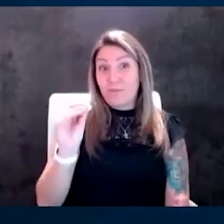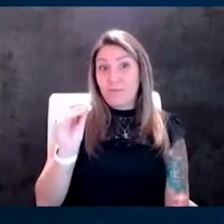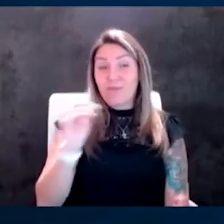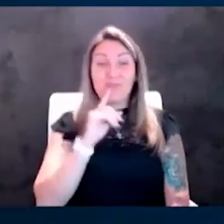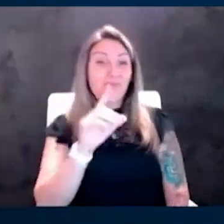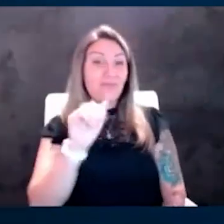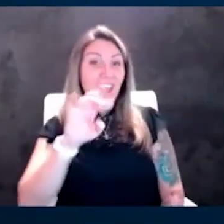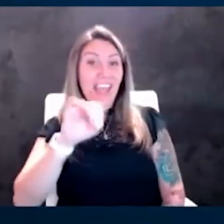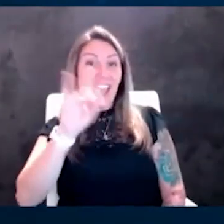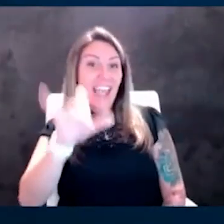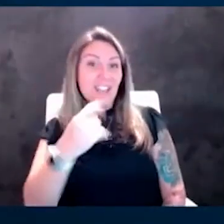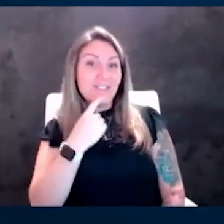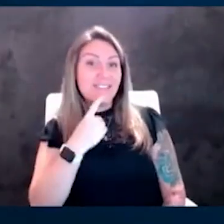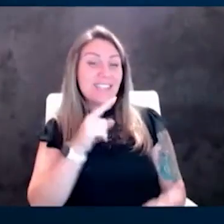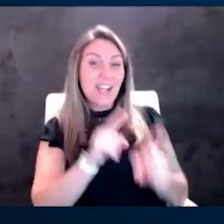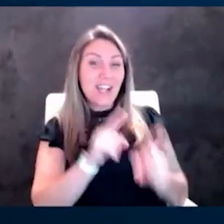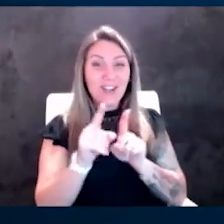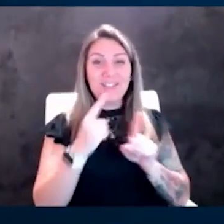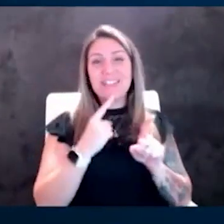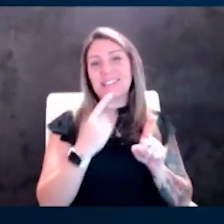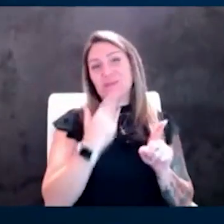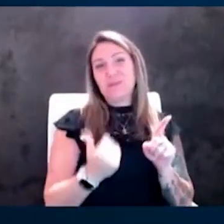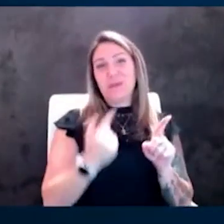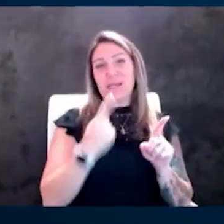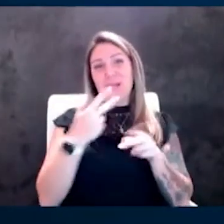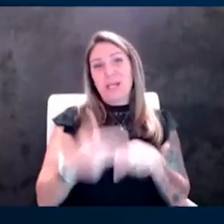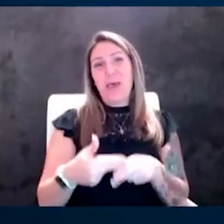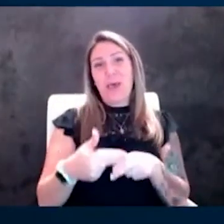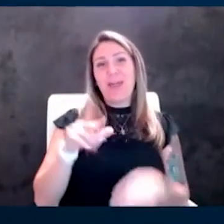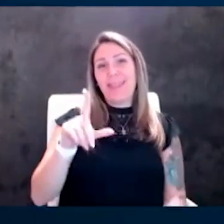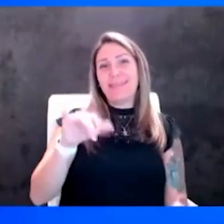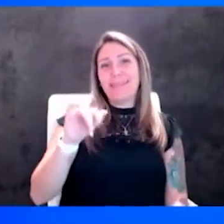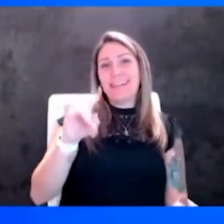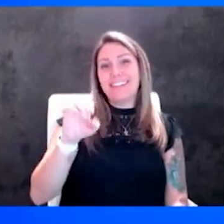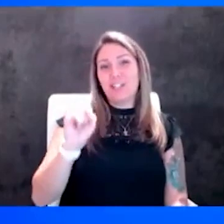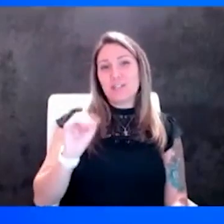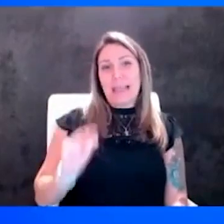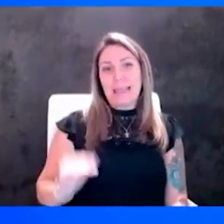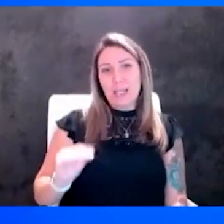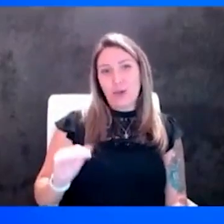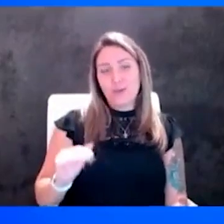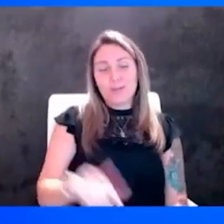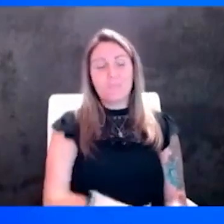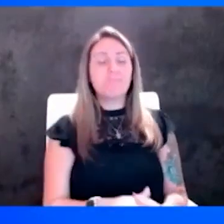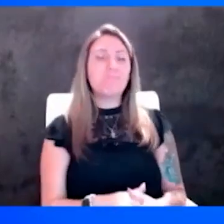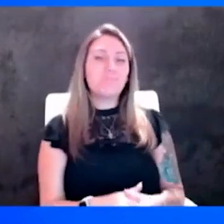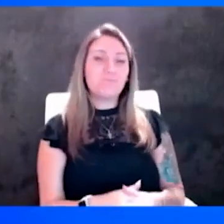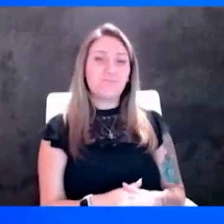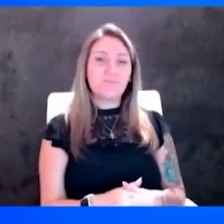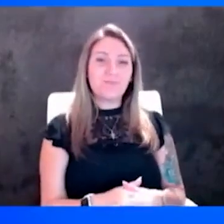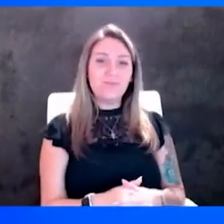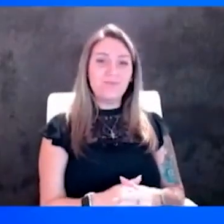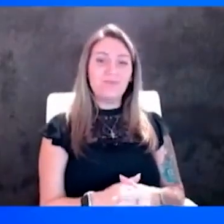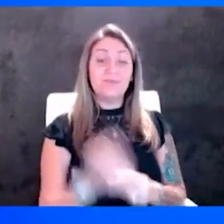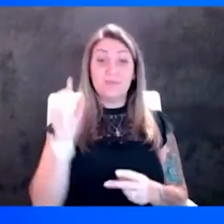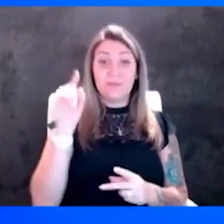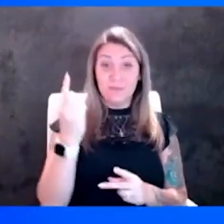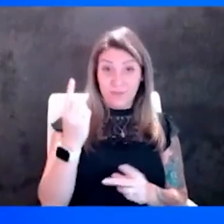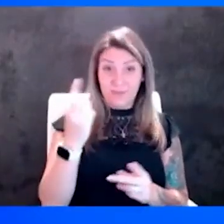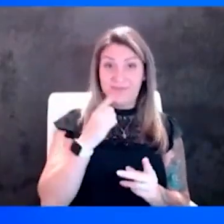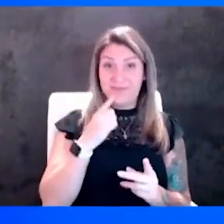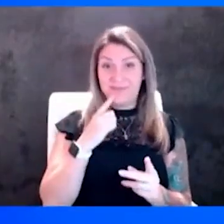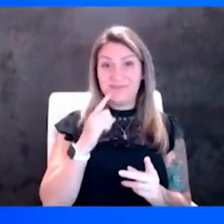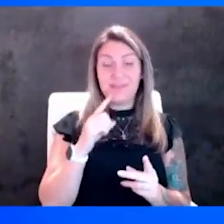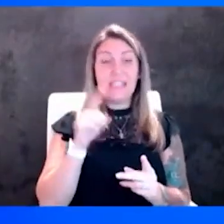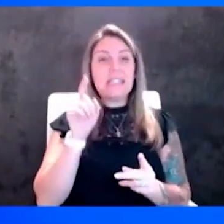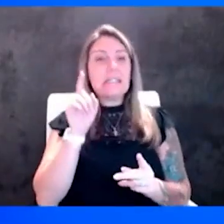love it. I think it's sweet. It is awesome. Yeah. All right, the littles. So Yeah. first off, you have to have somebody look at the